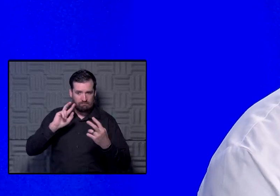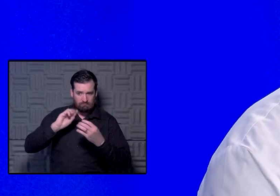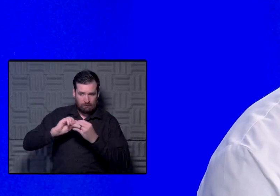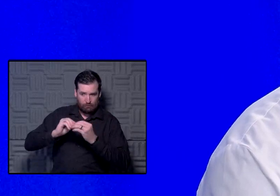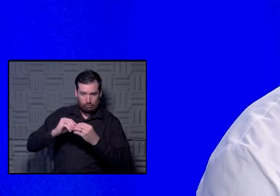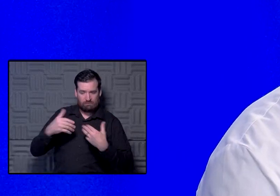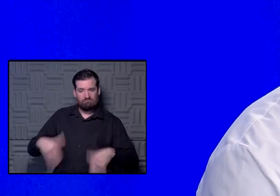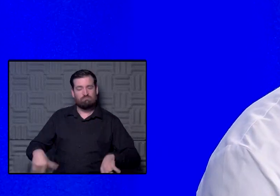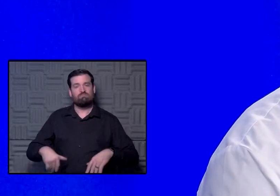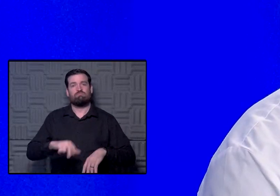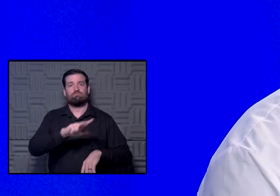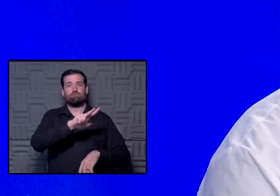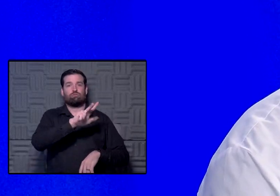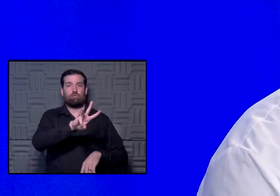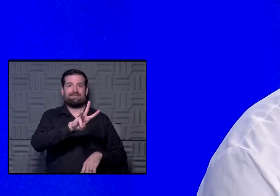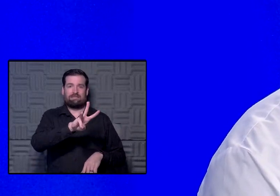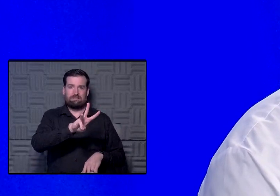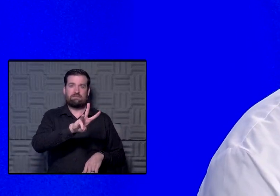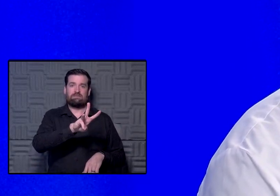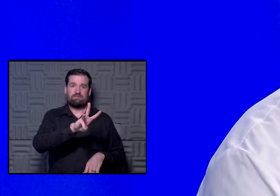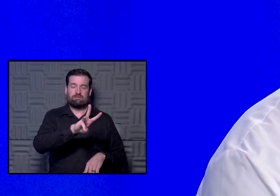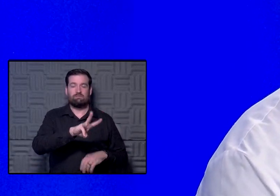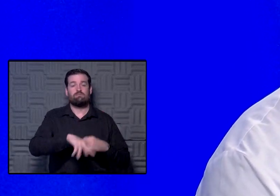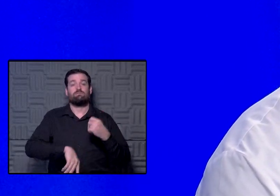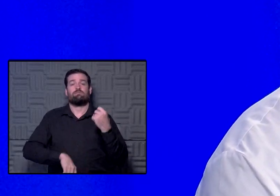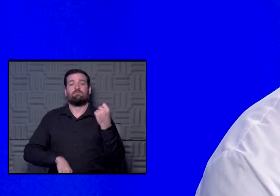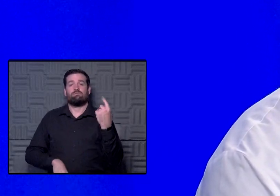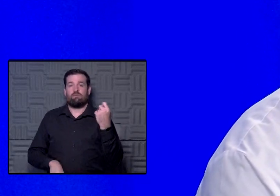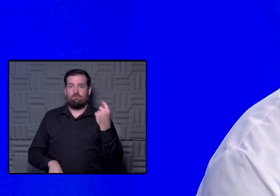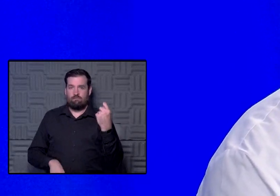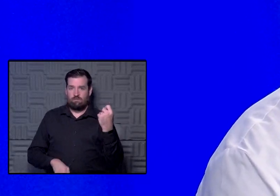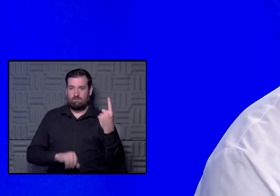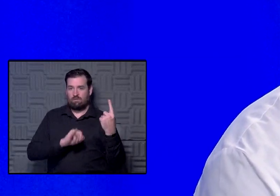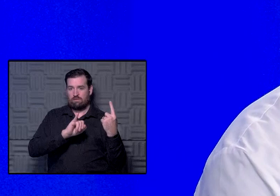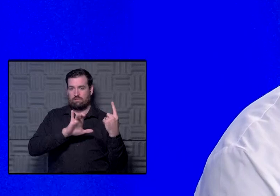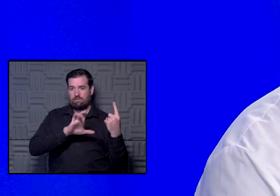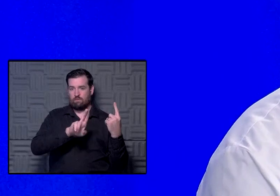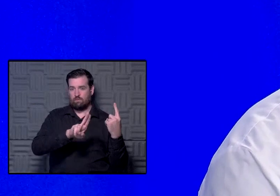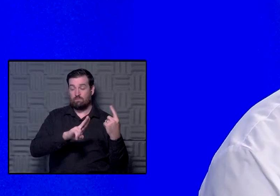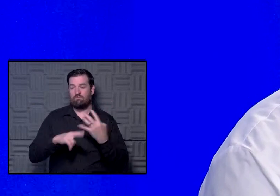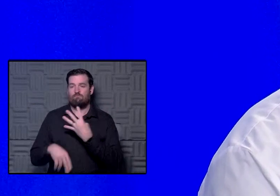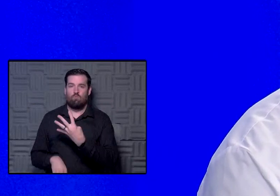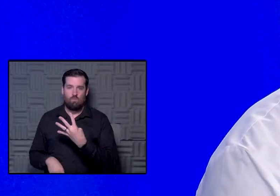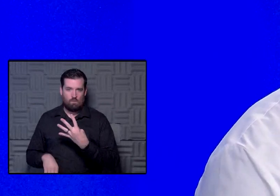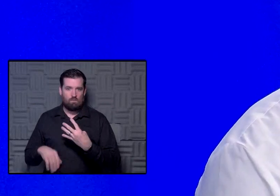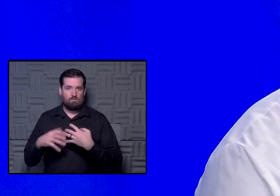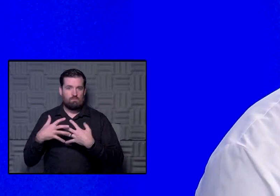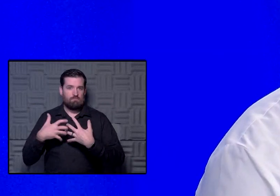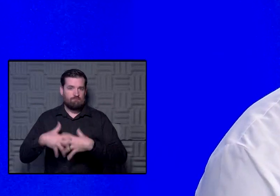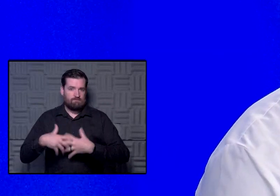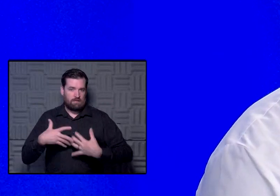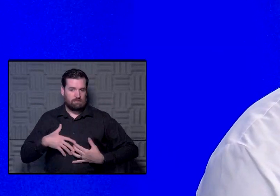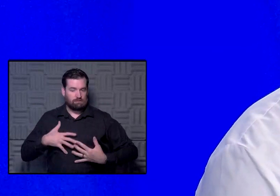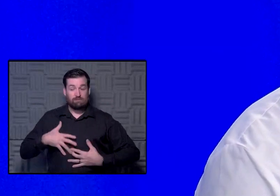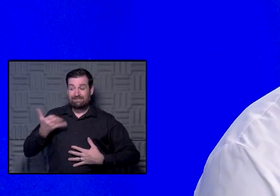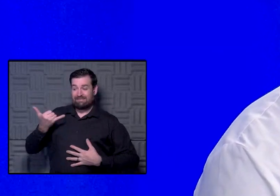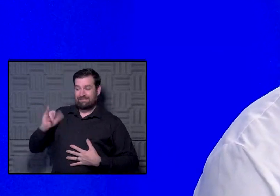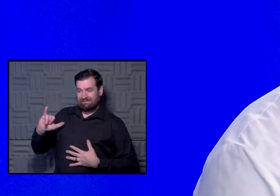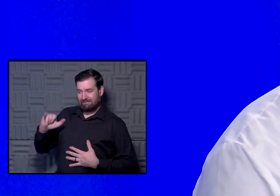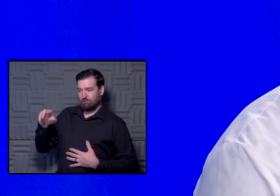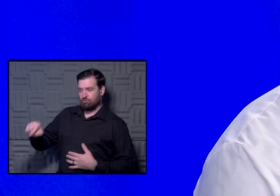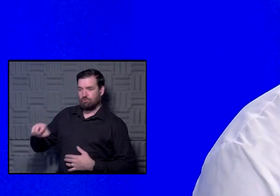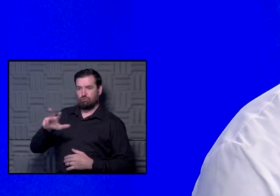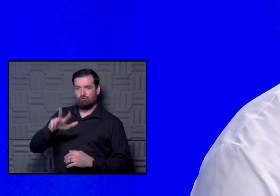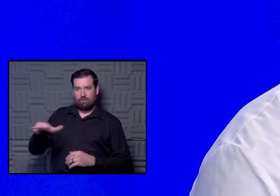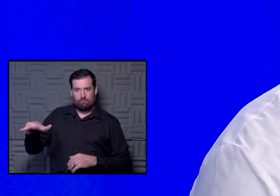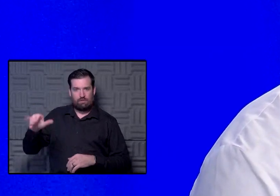we were up to 36 in-house with 11 in the ICU and 4 on the ventilator, but we still have 33